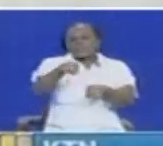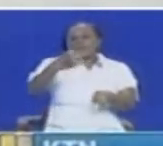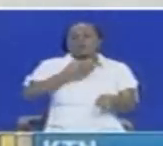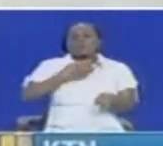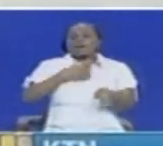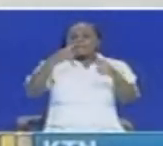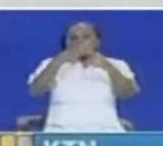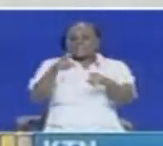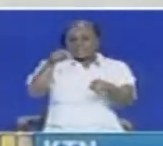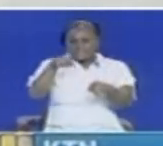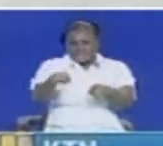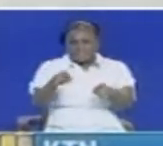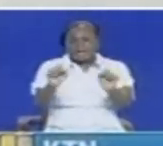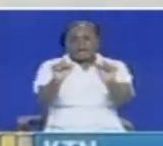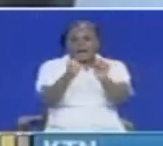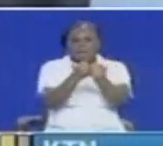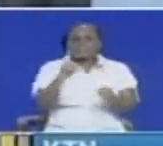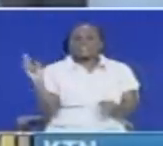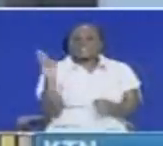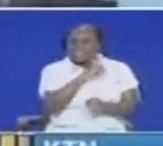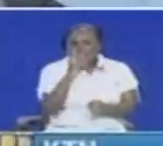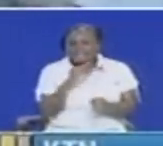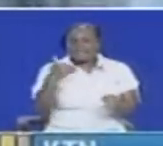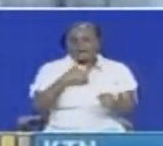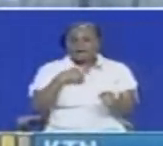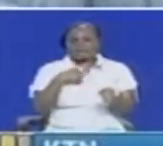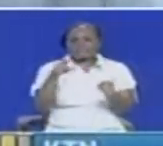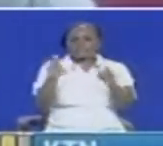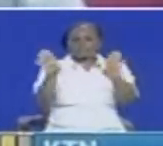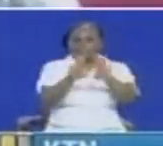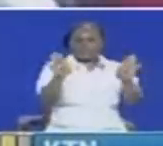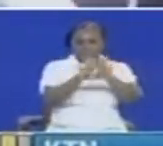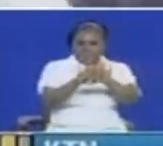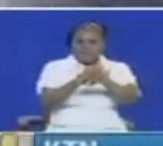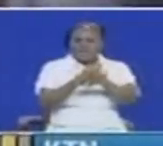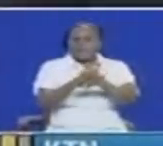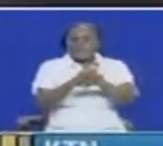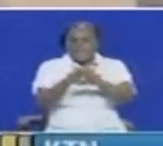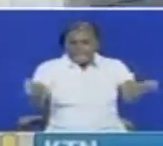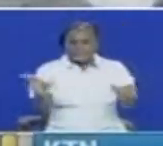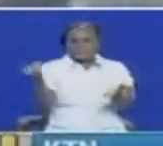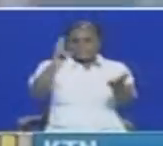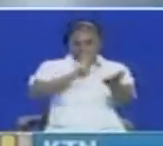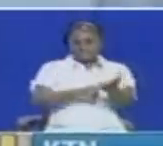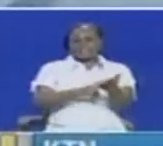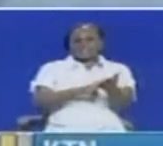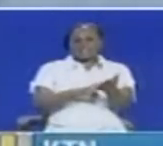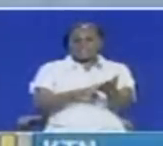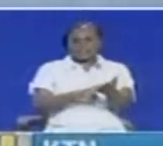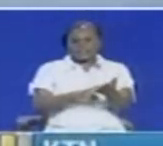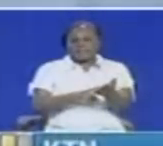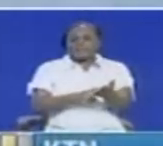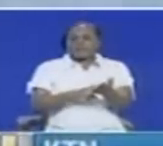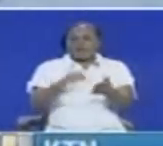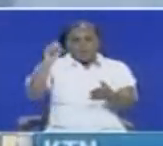this adjudication process is now under threat following the lockdown of the lands registry by Cabinet Secretary Charity Ngilu. Several